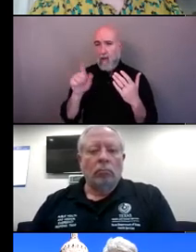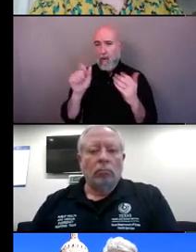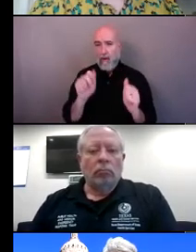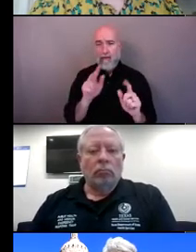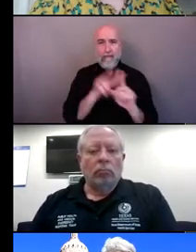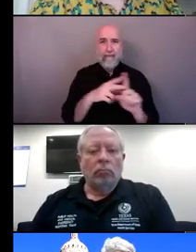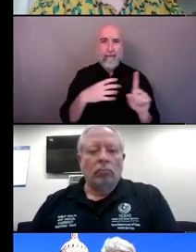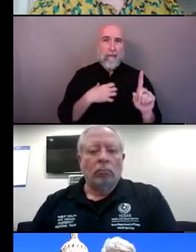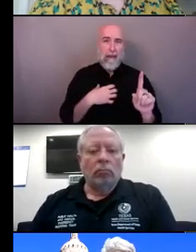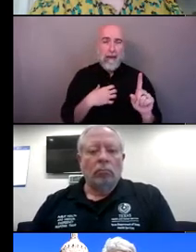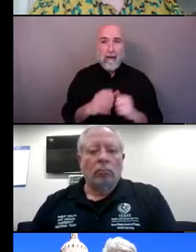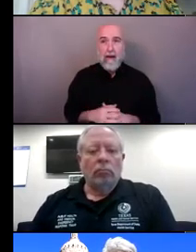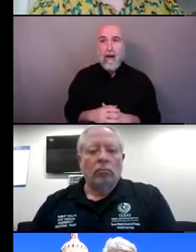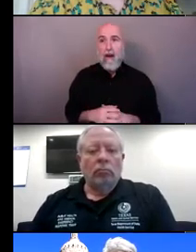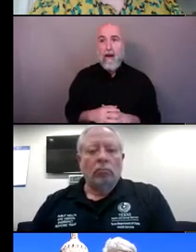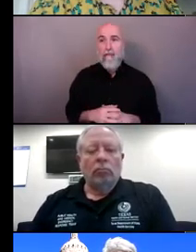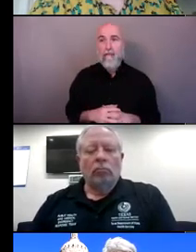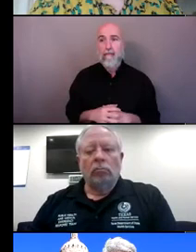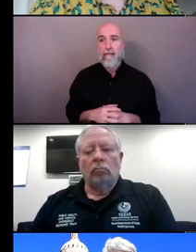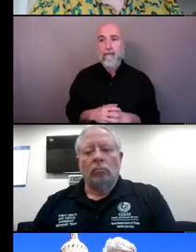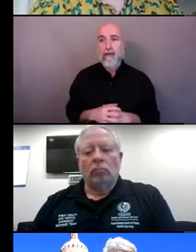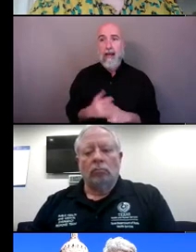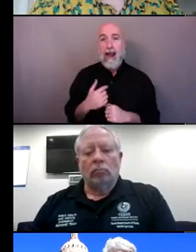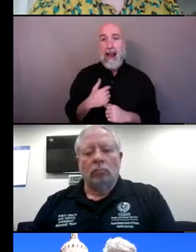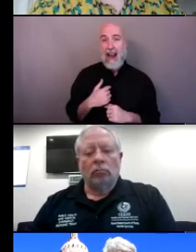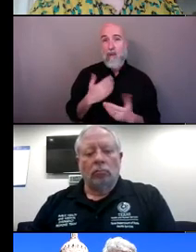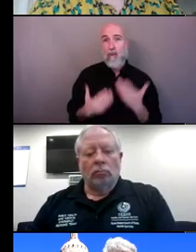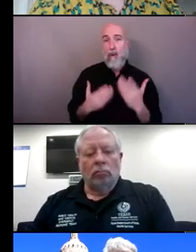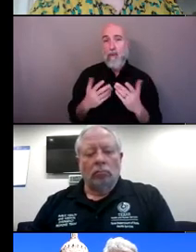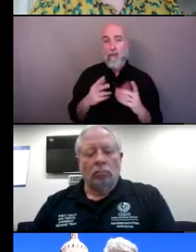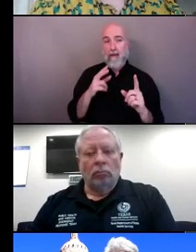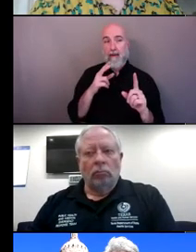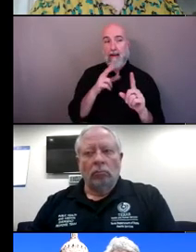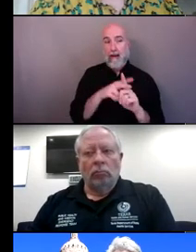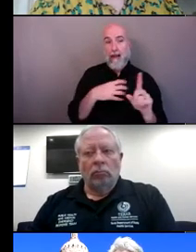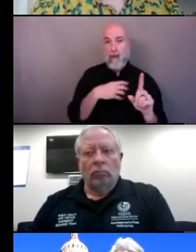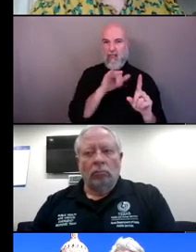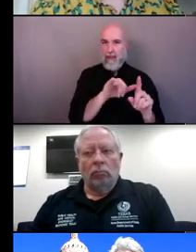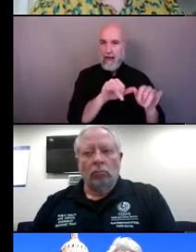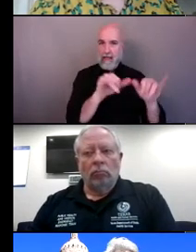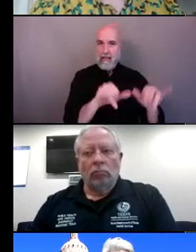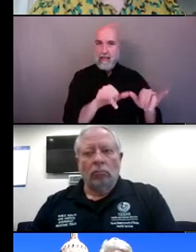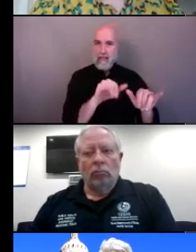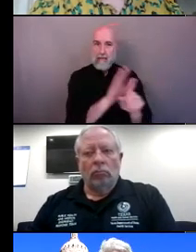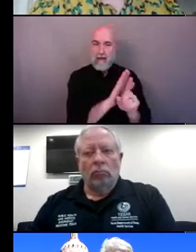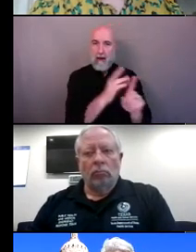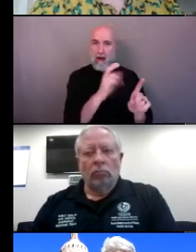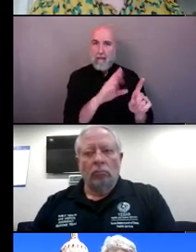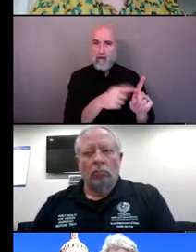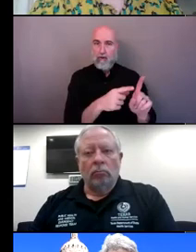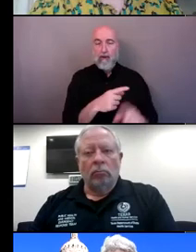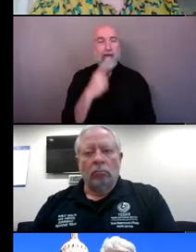formal complaint. I would probably make a complaint within that system first. So say if it was,